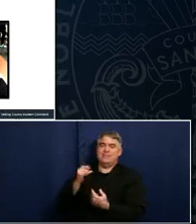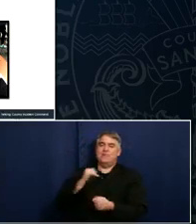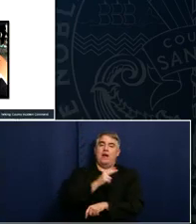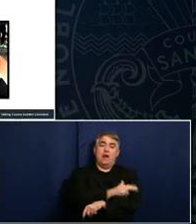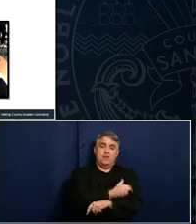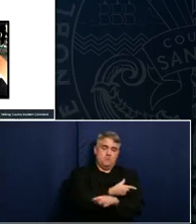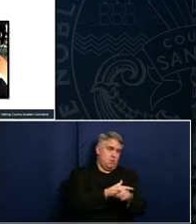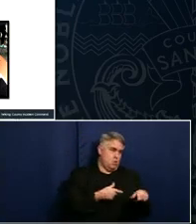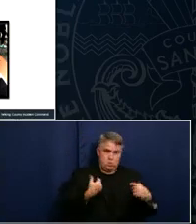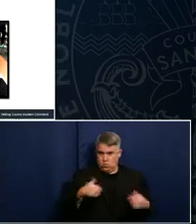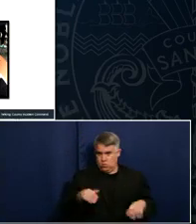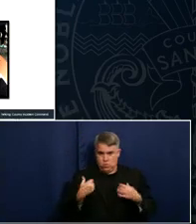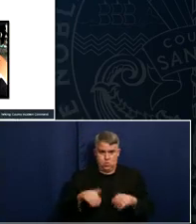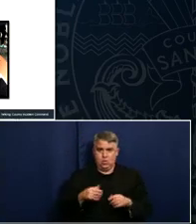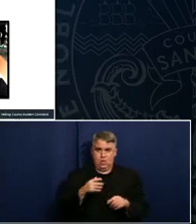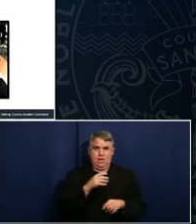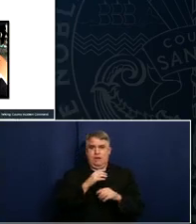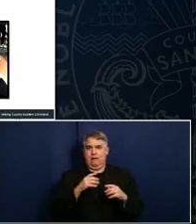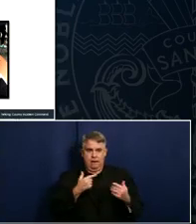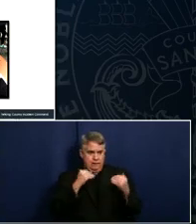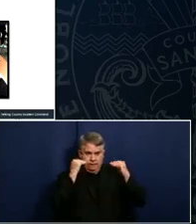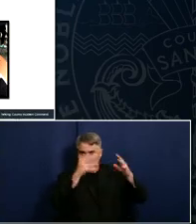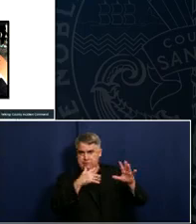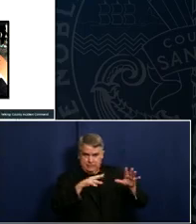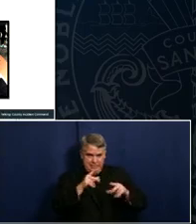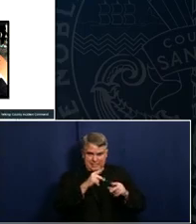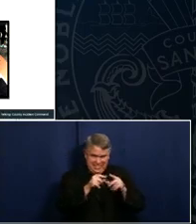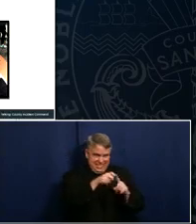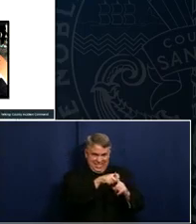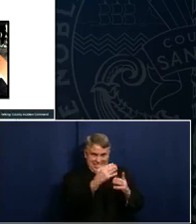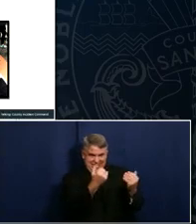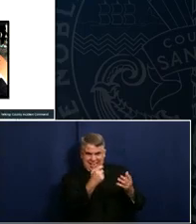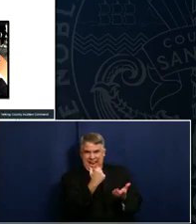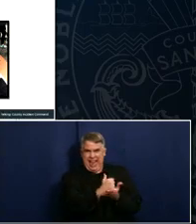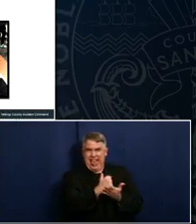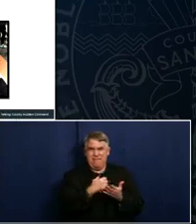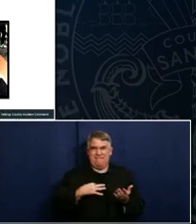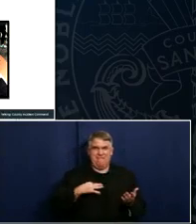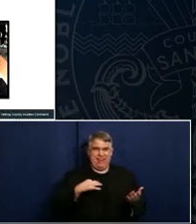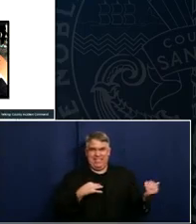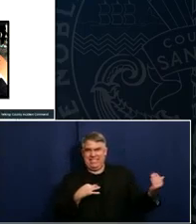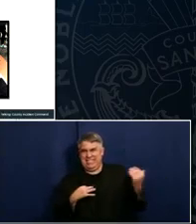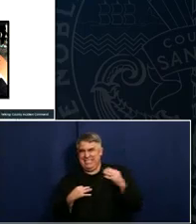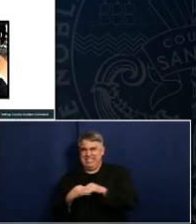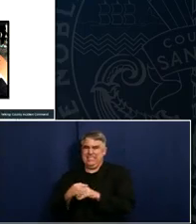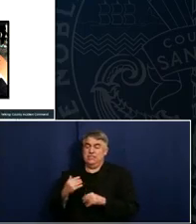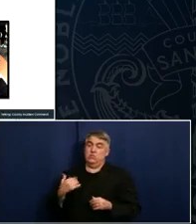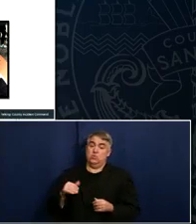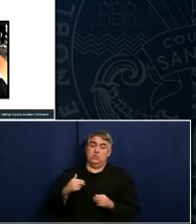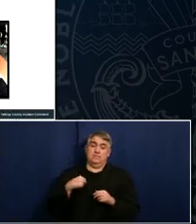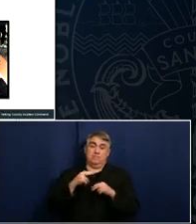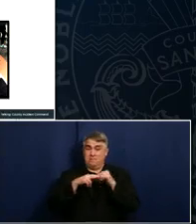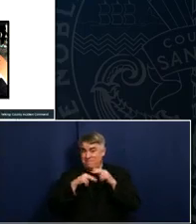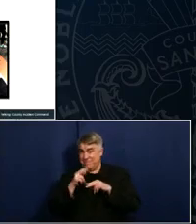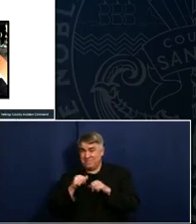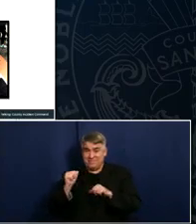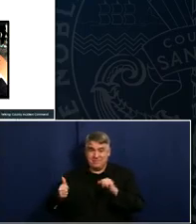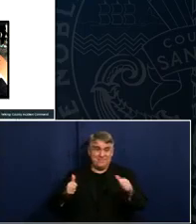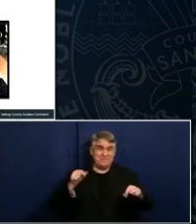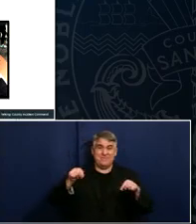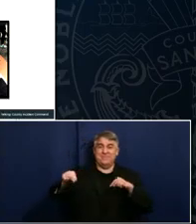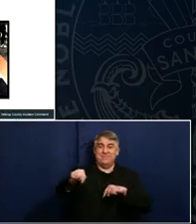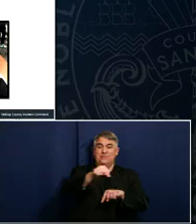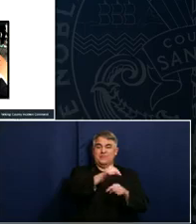of volunteers and just building the infrastructure to maintain all those sites. Locations, as I mentioned,